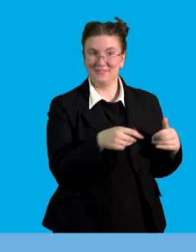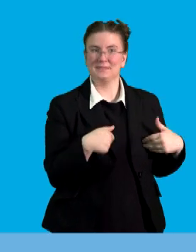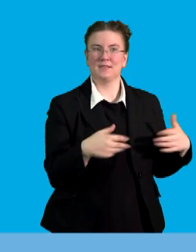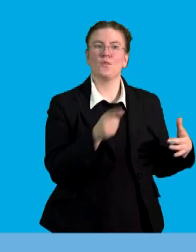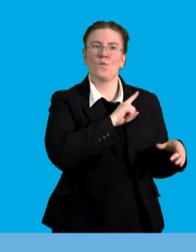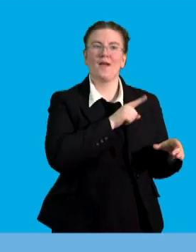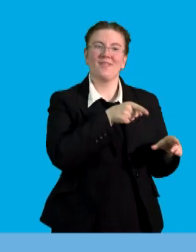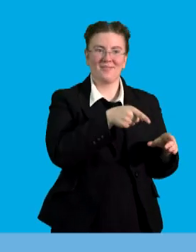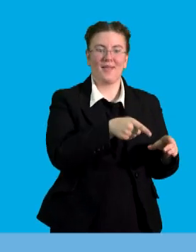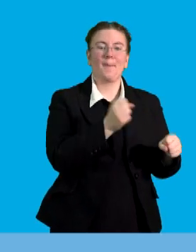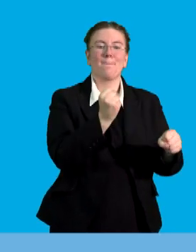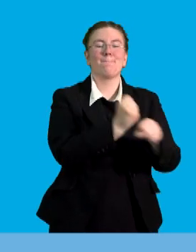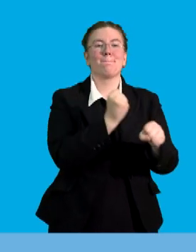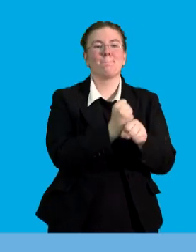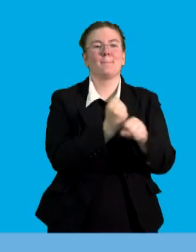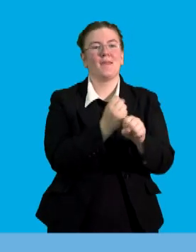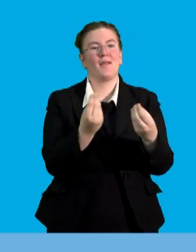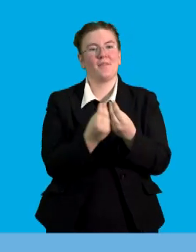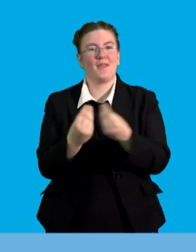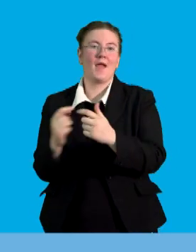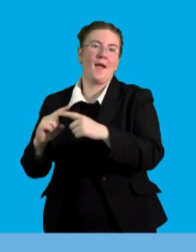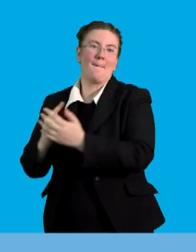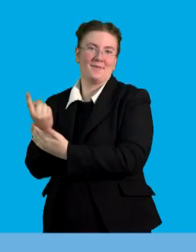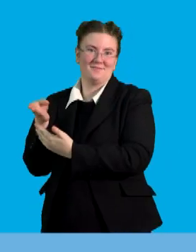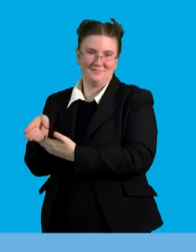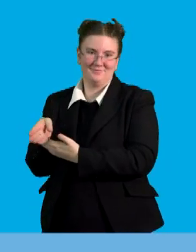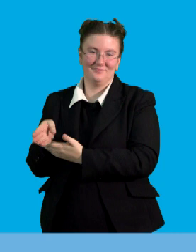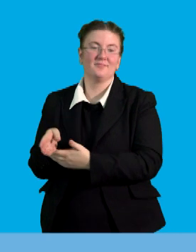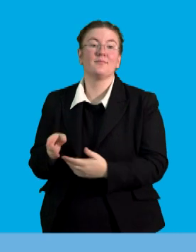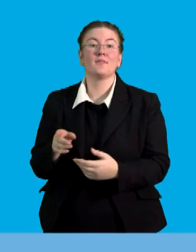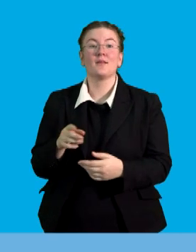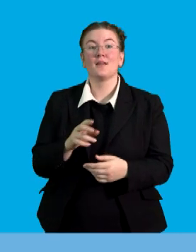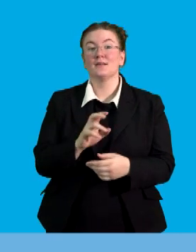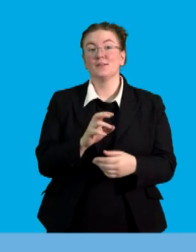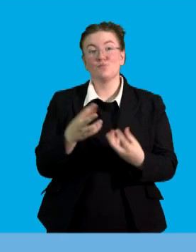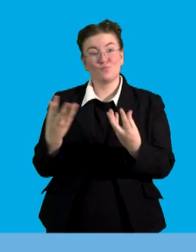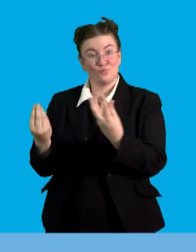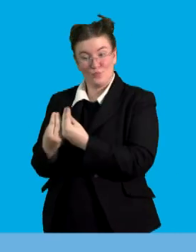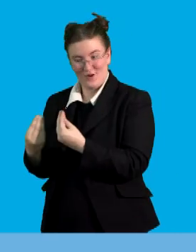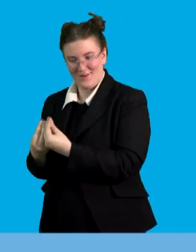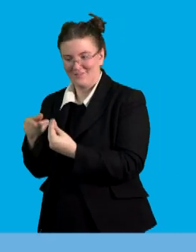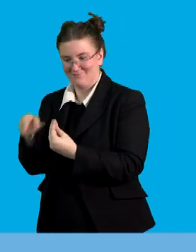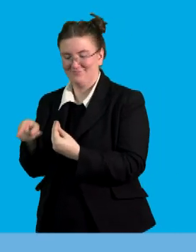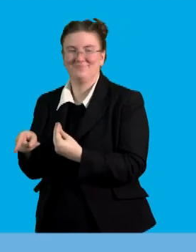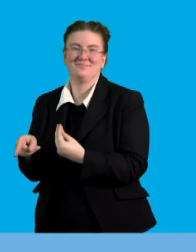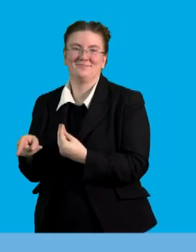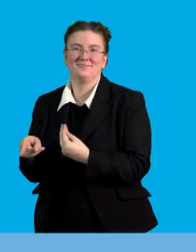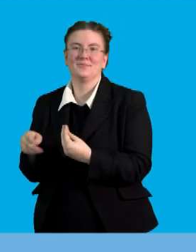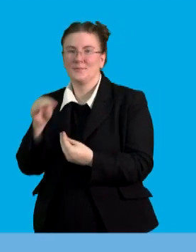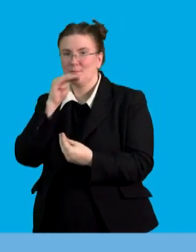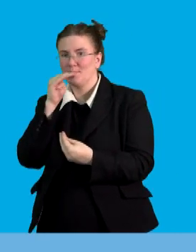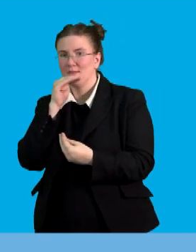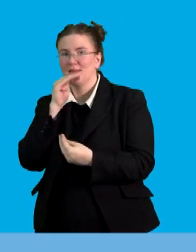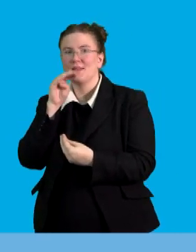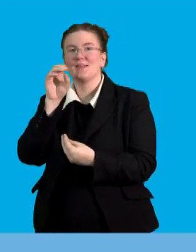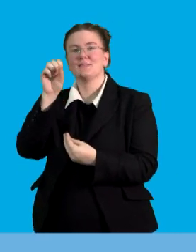that are participating in a chemical reaction. And then the substances that are produced in a chemical reaction, we know them to be products. So how